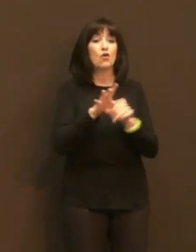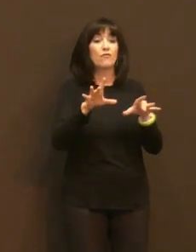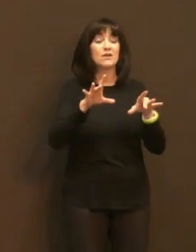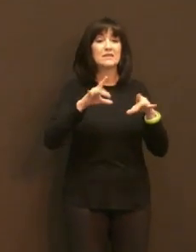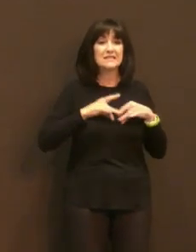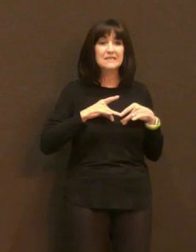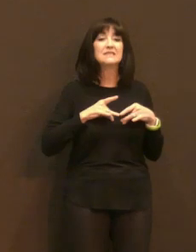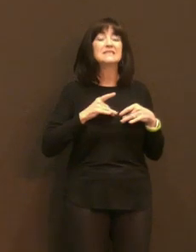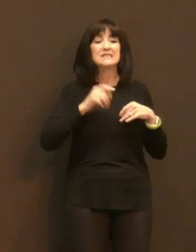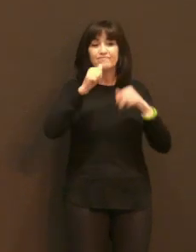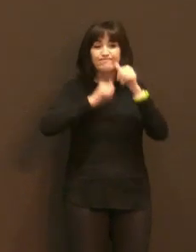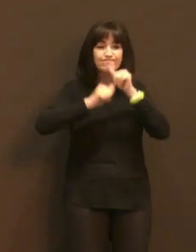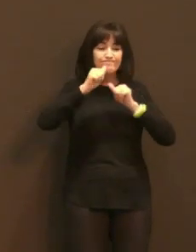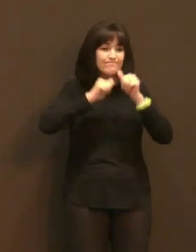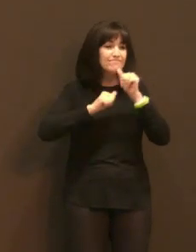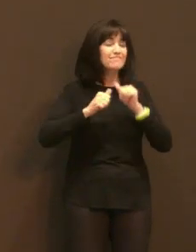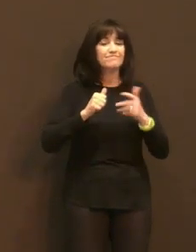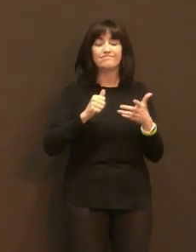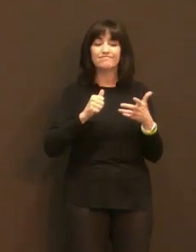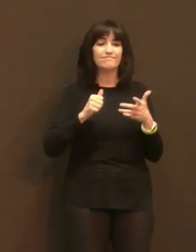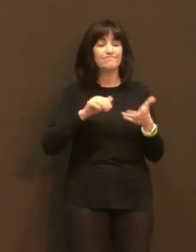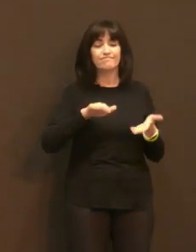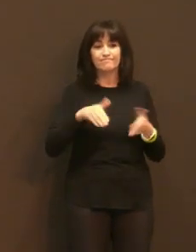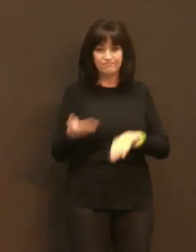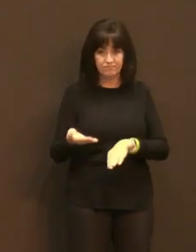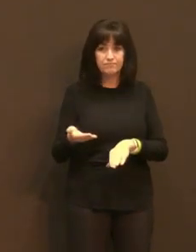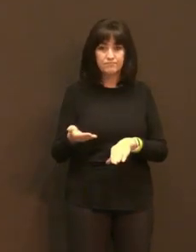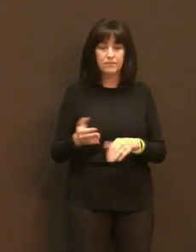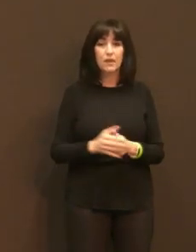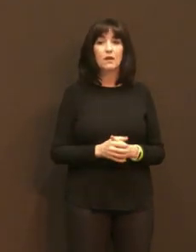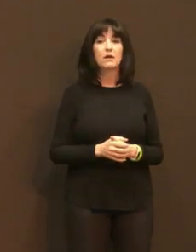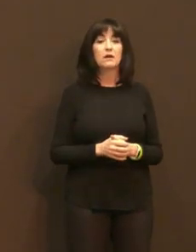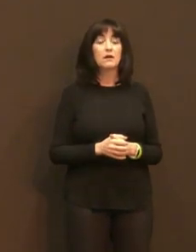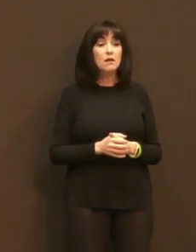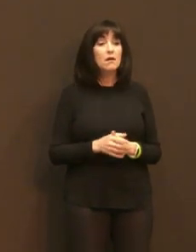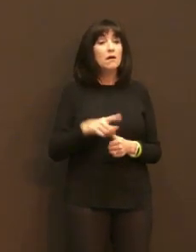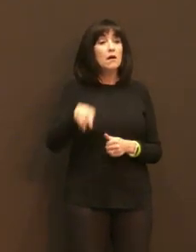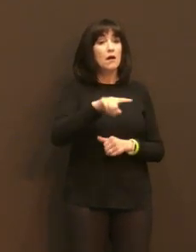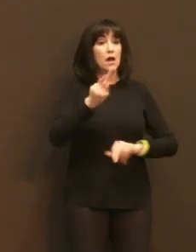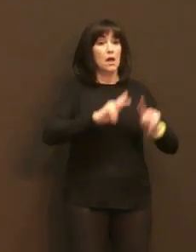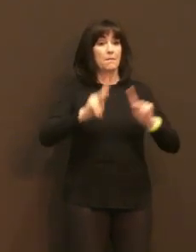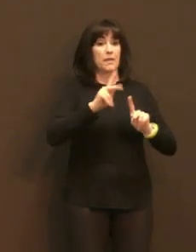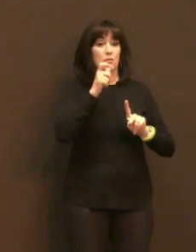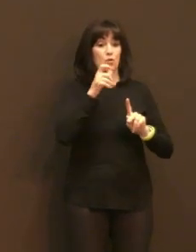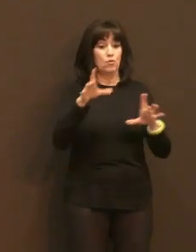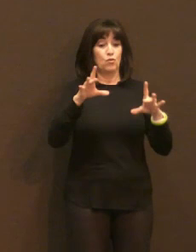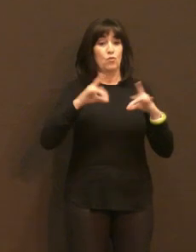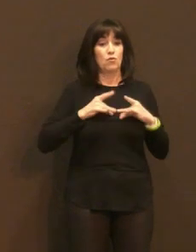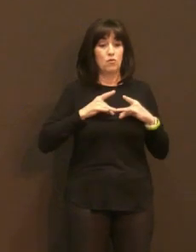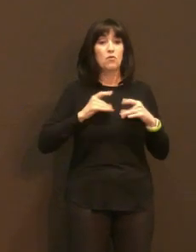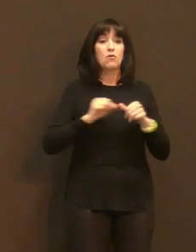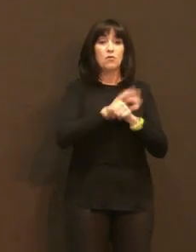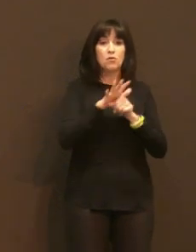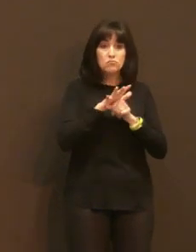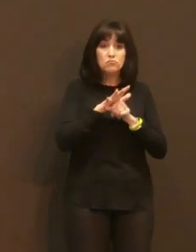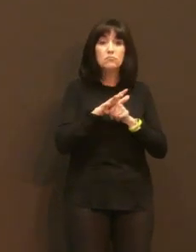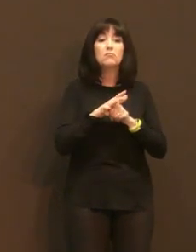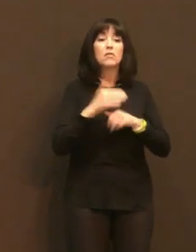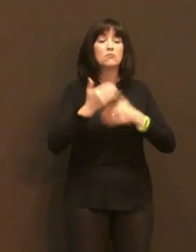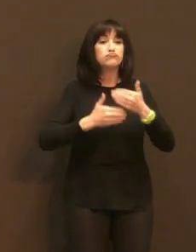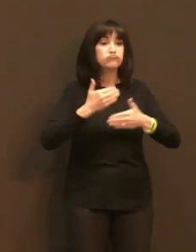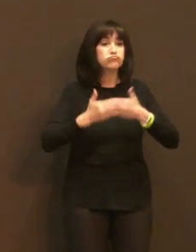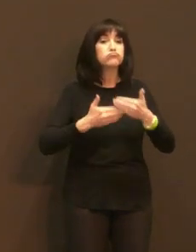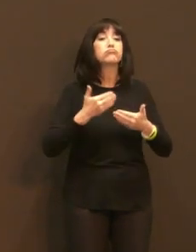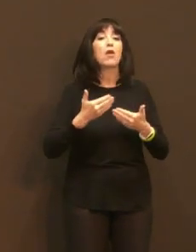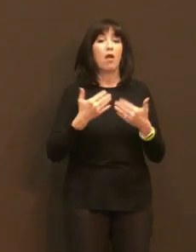state. Positive news there, 378 recoveries, and so there are people who are coming down with COVID-19